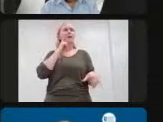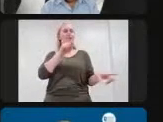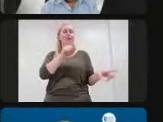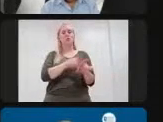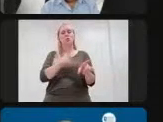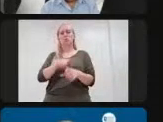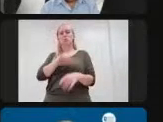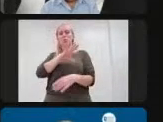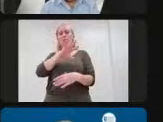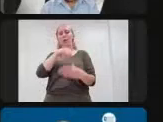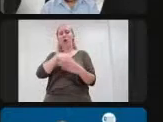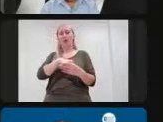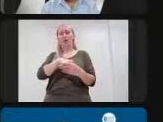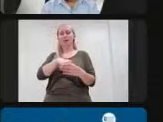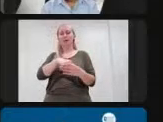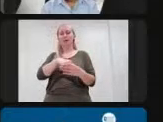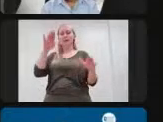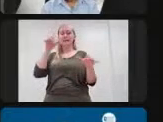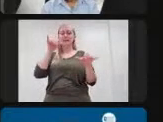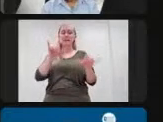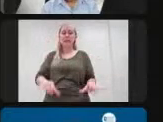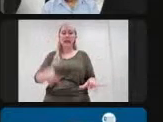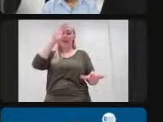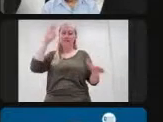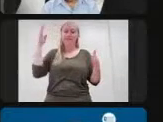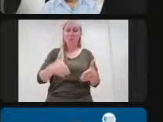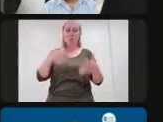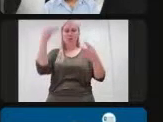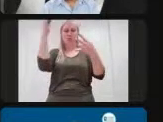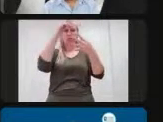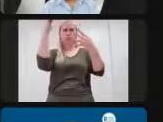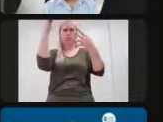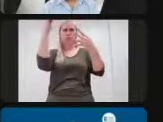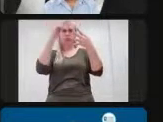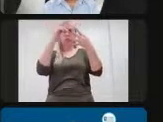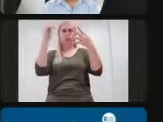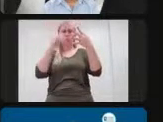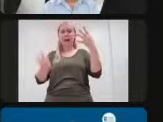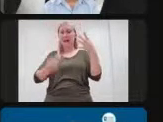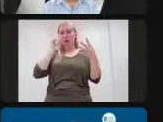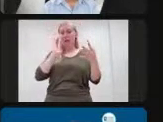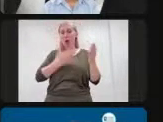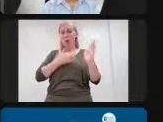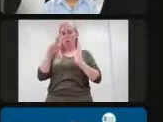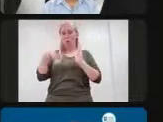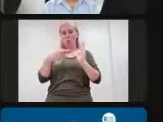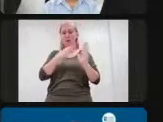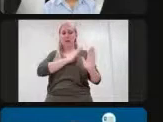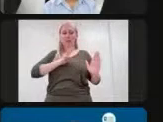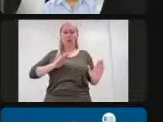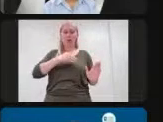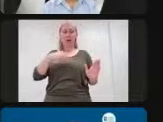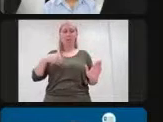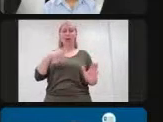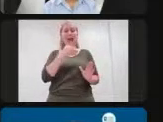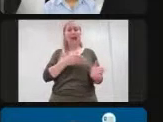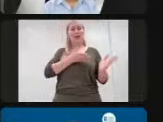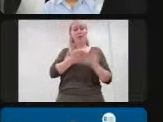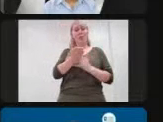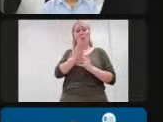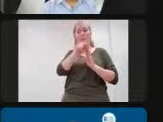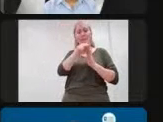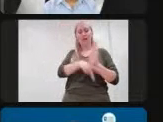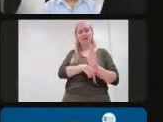staying on task and understanding our role as a board member and through those governance policies of Robert's rules. To be